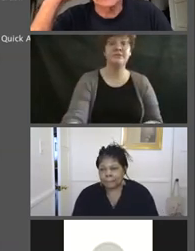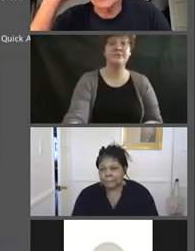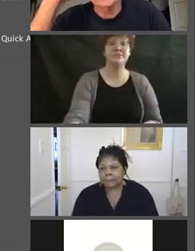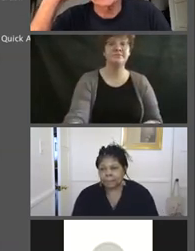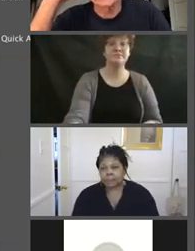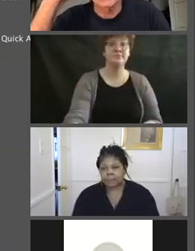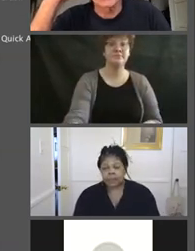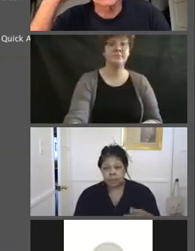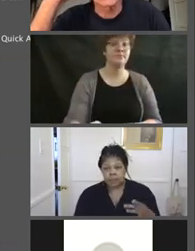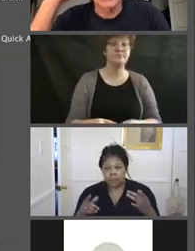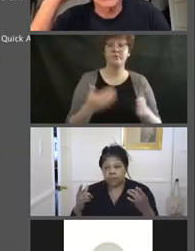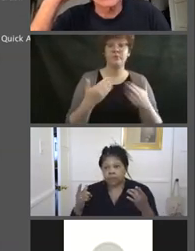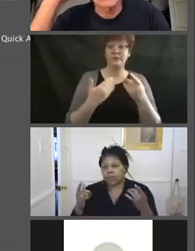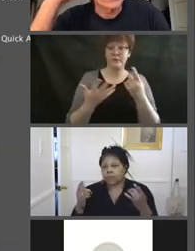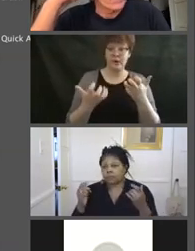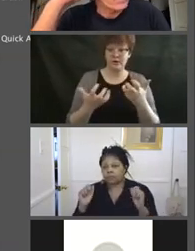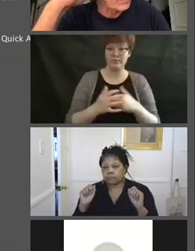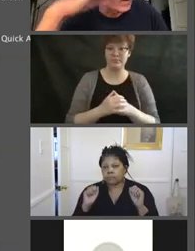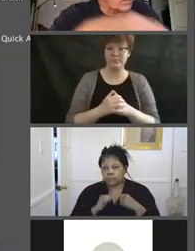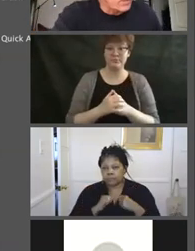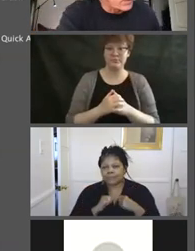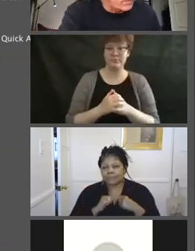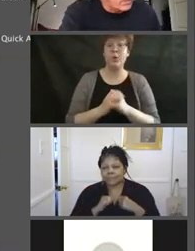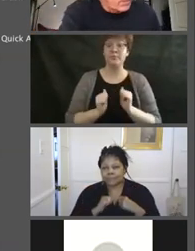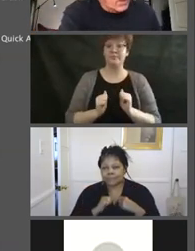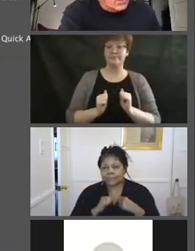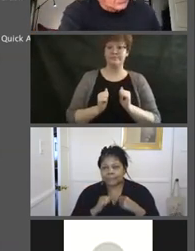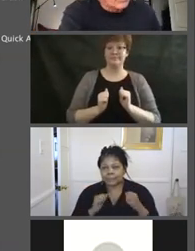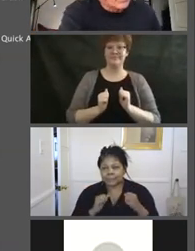cows come home, as long as you want, is, you know, is